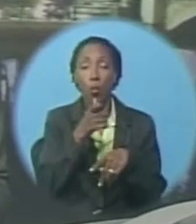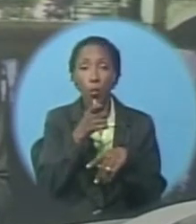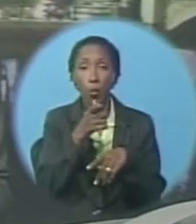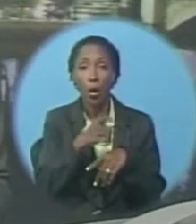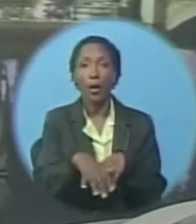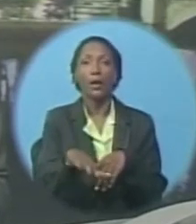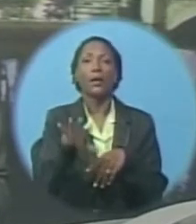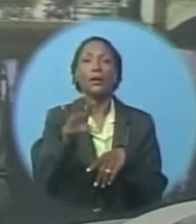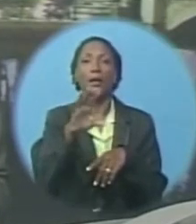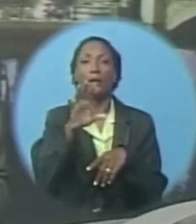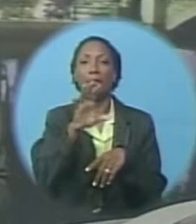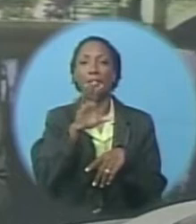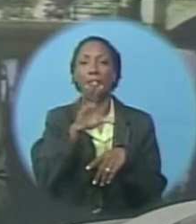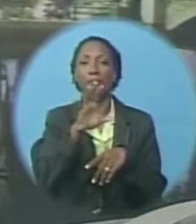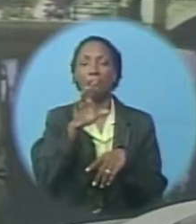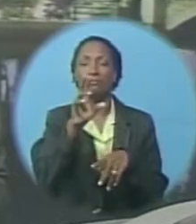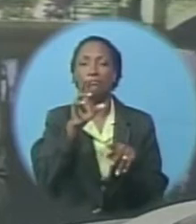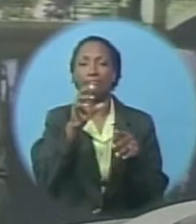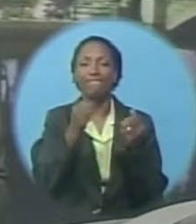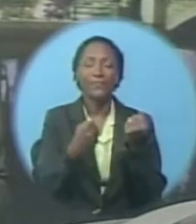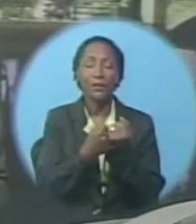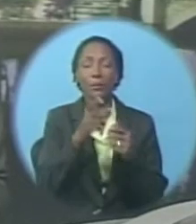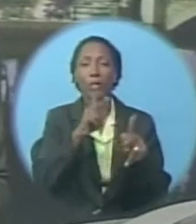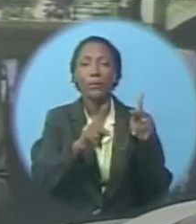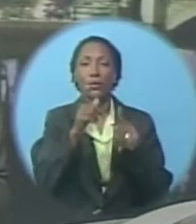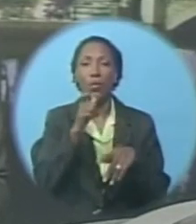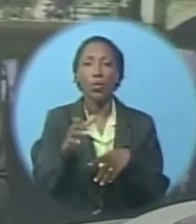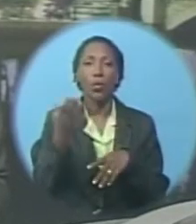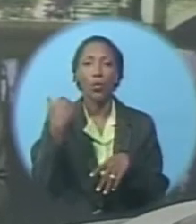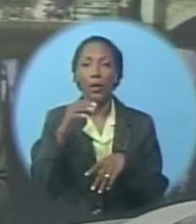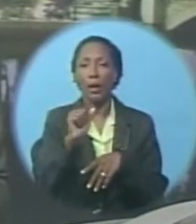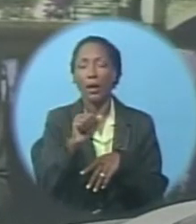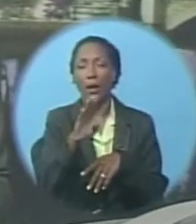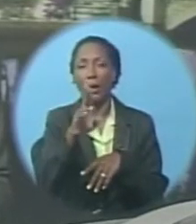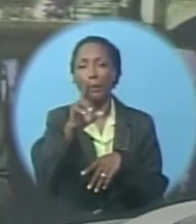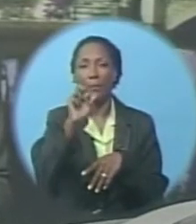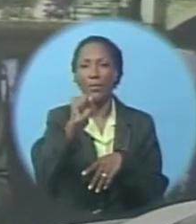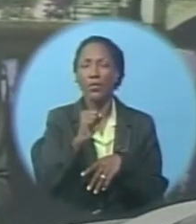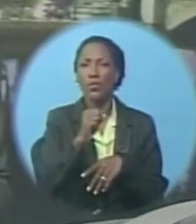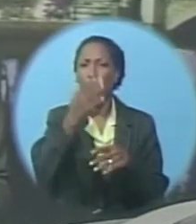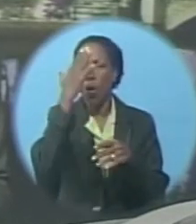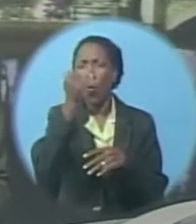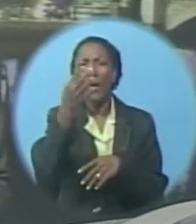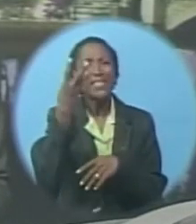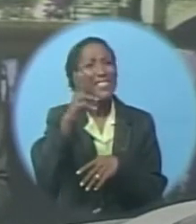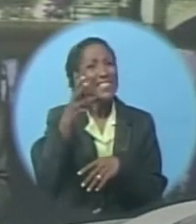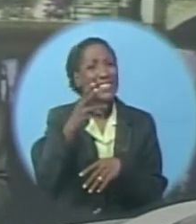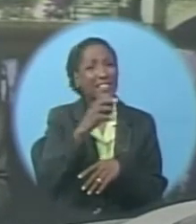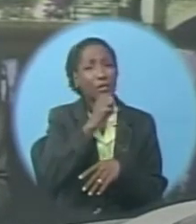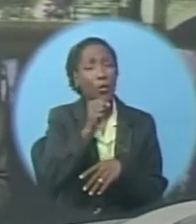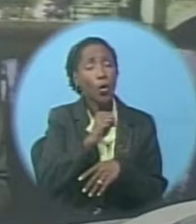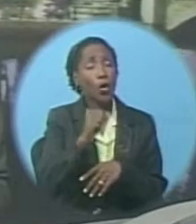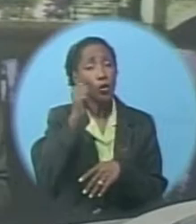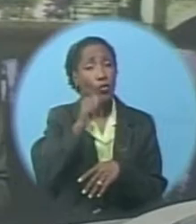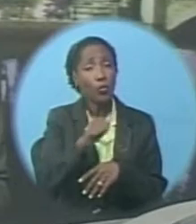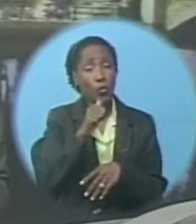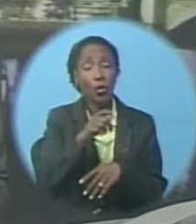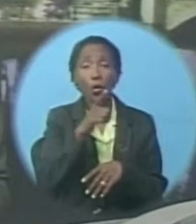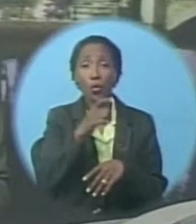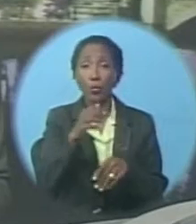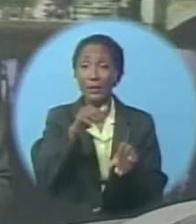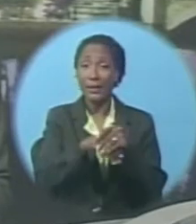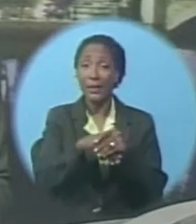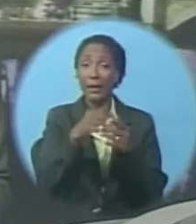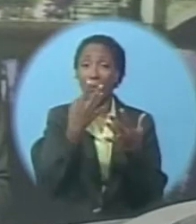juvenile was incarcerated at a correctional facility from May this year. The girl, who is 16 years, was pregnant when she entered the